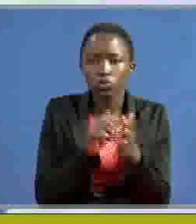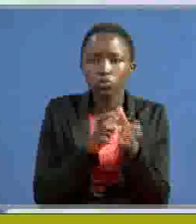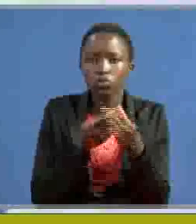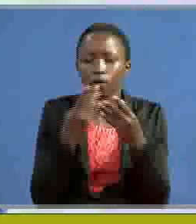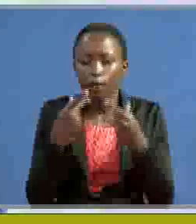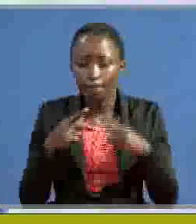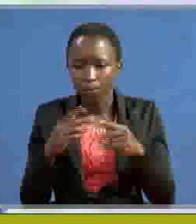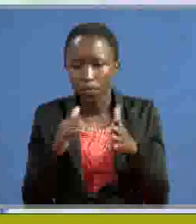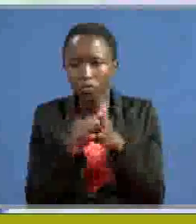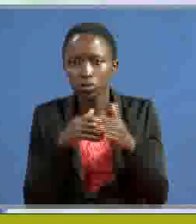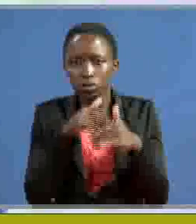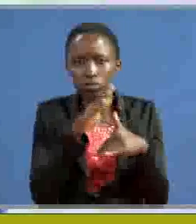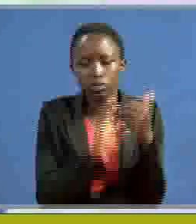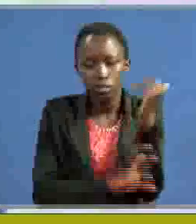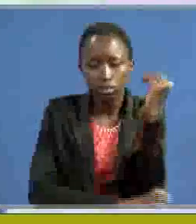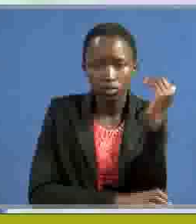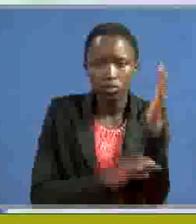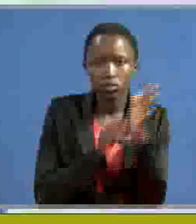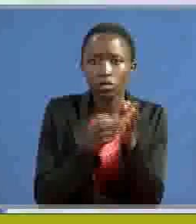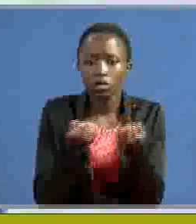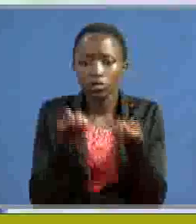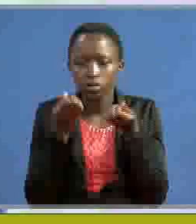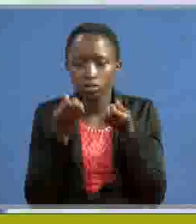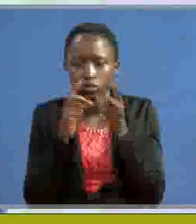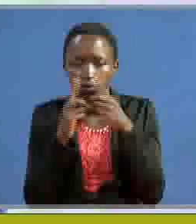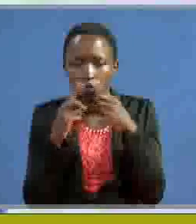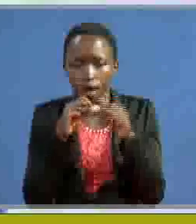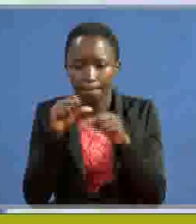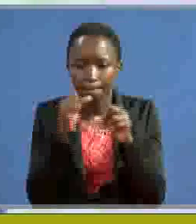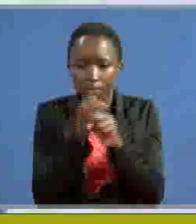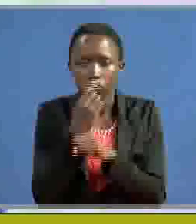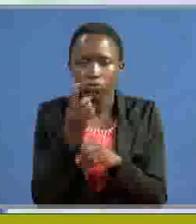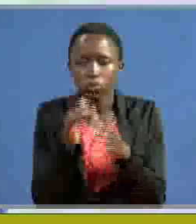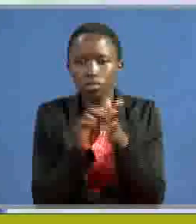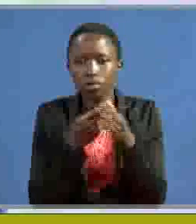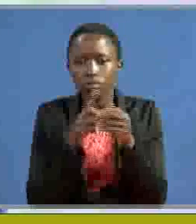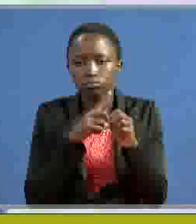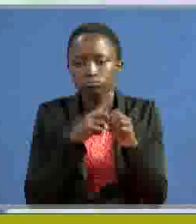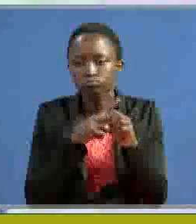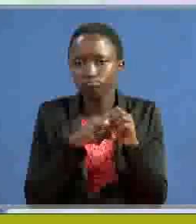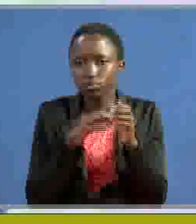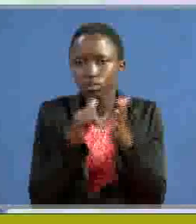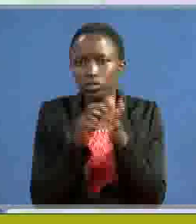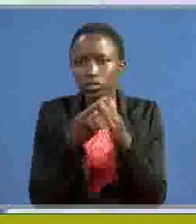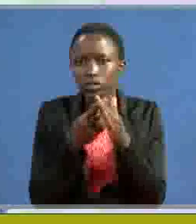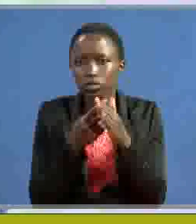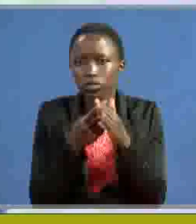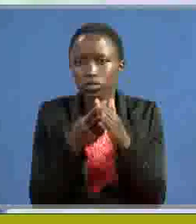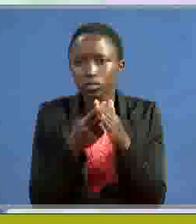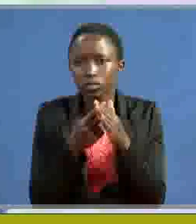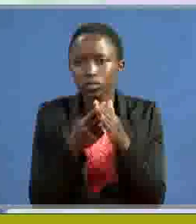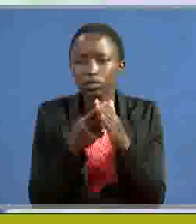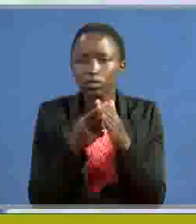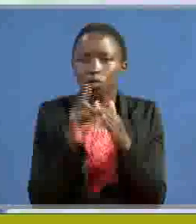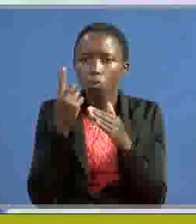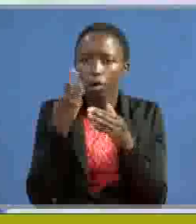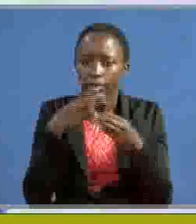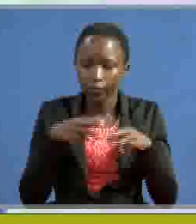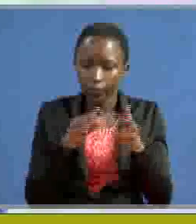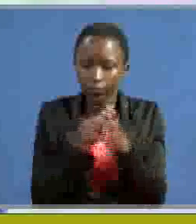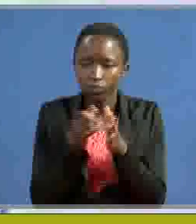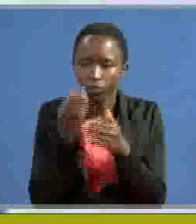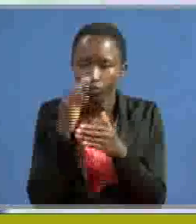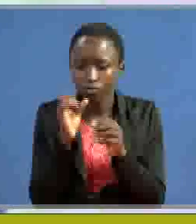other and for us as a country we need to address this to make sure that mysteries and we do see this website as we are